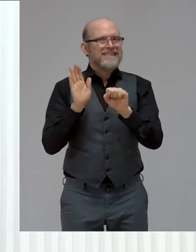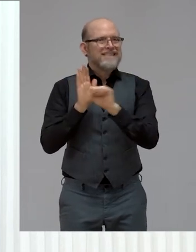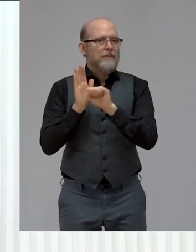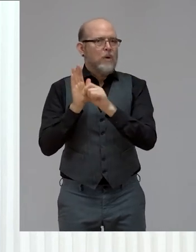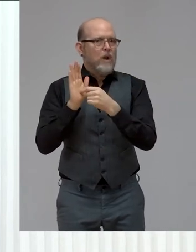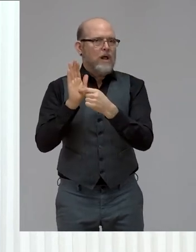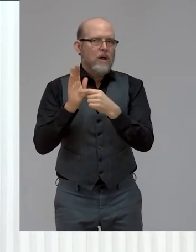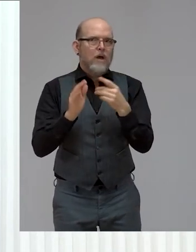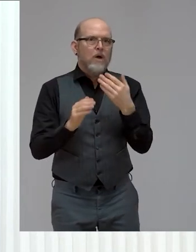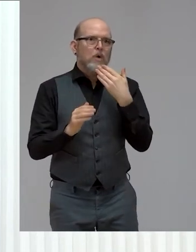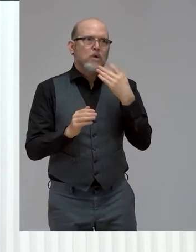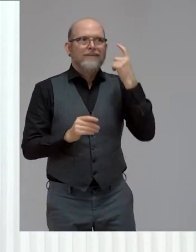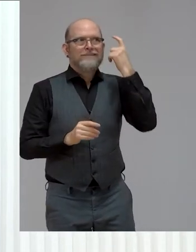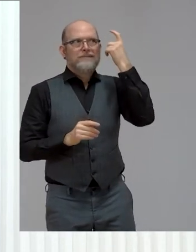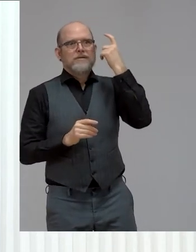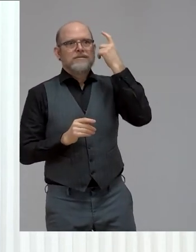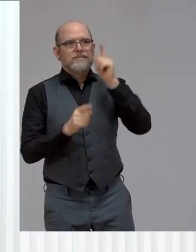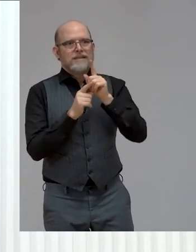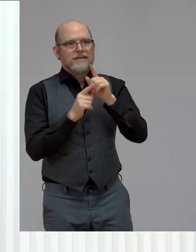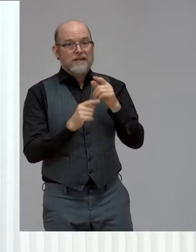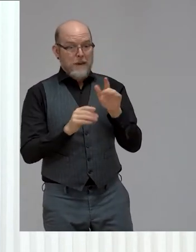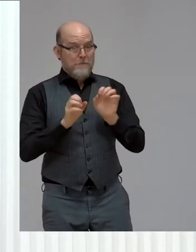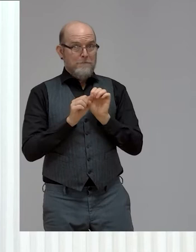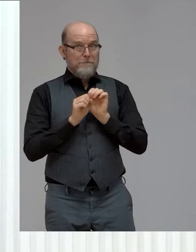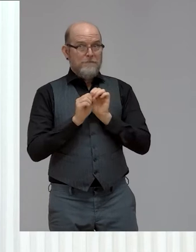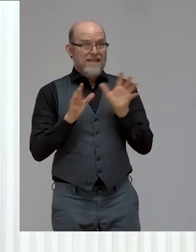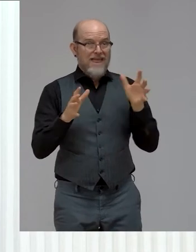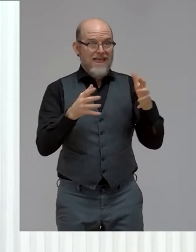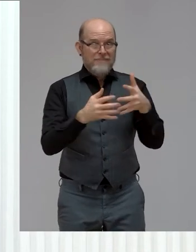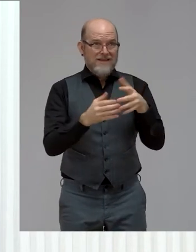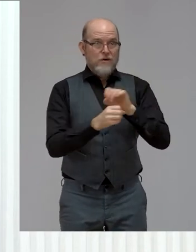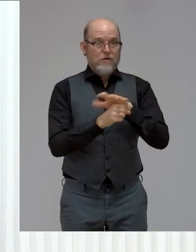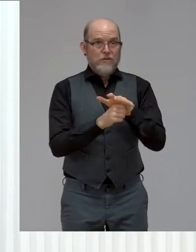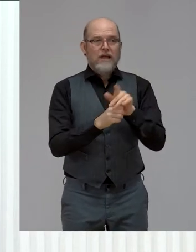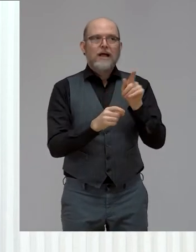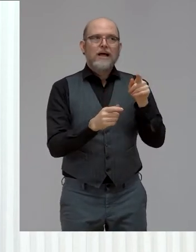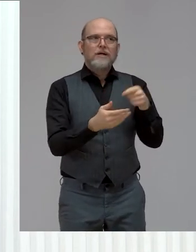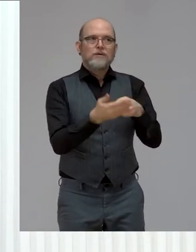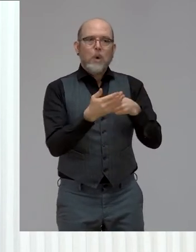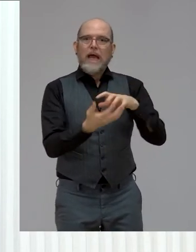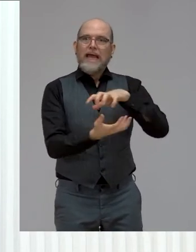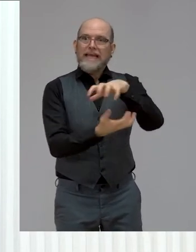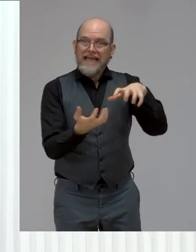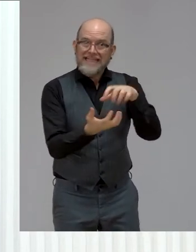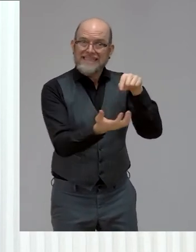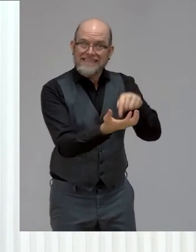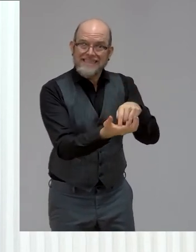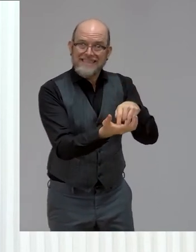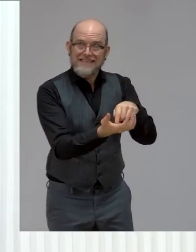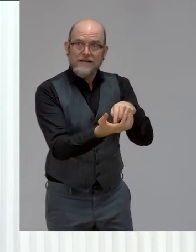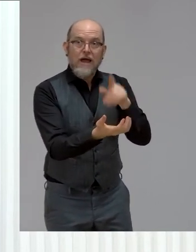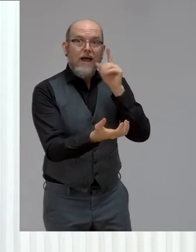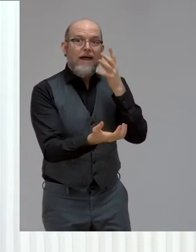of pandemics have always been times of crisis, but also times of big shifts